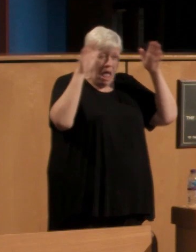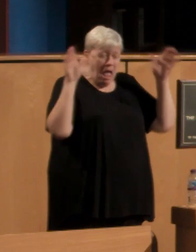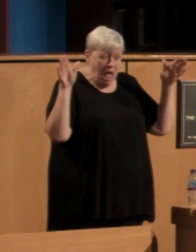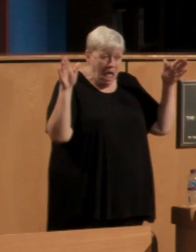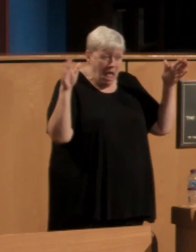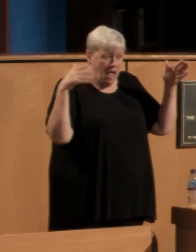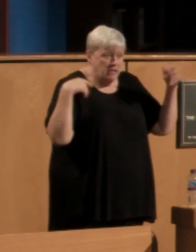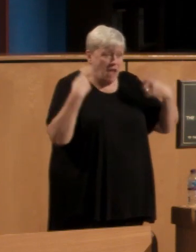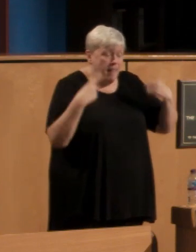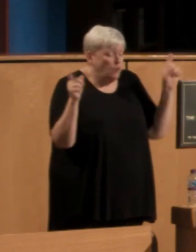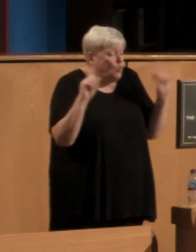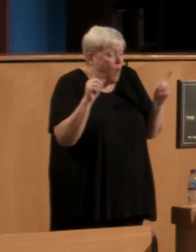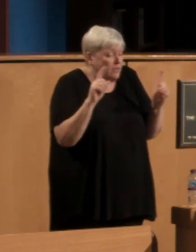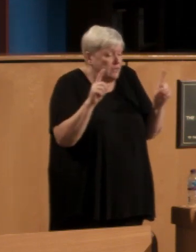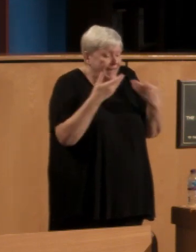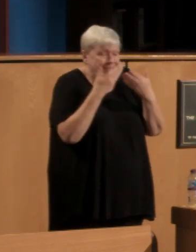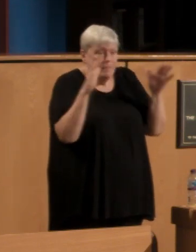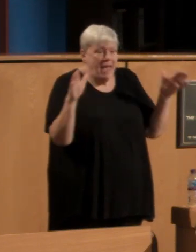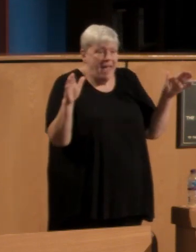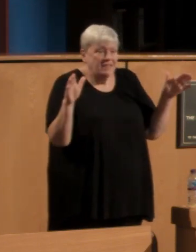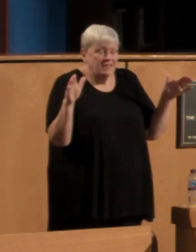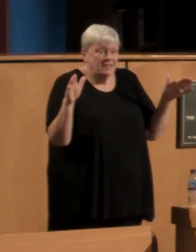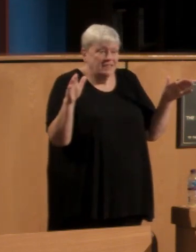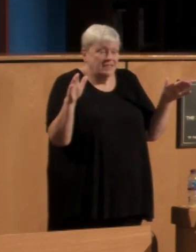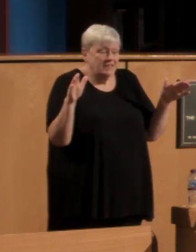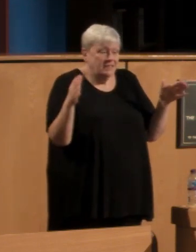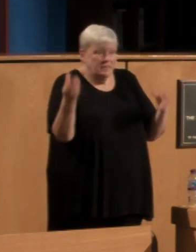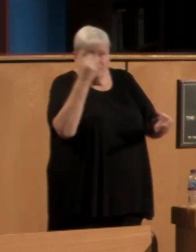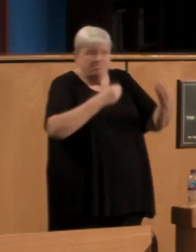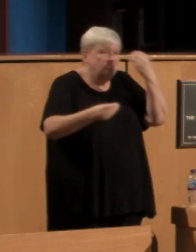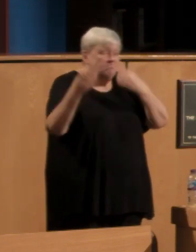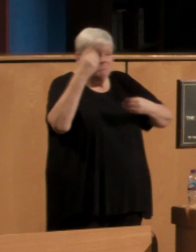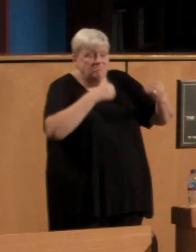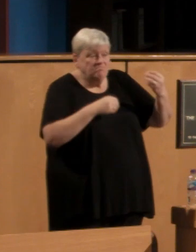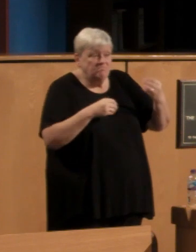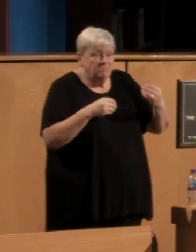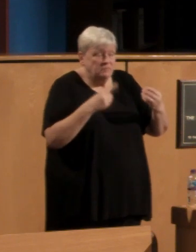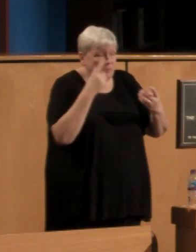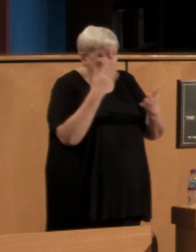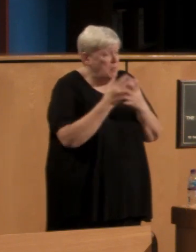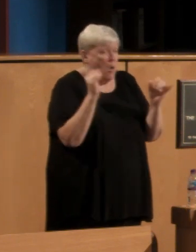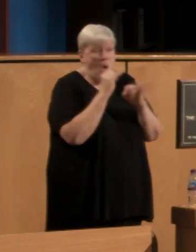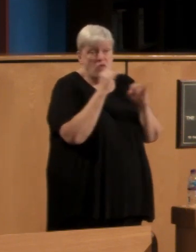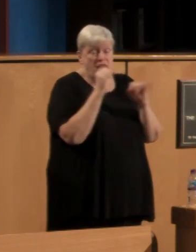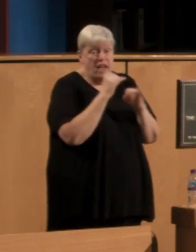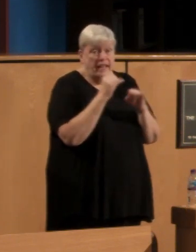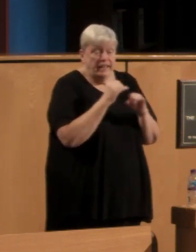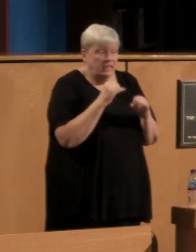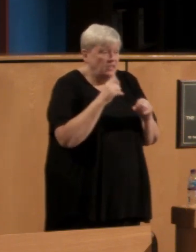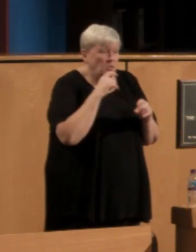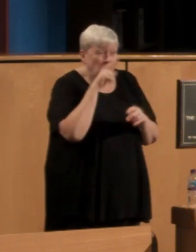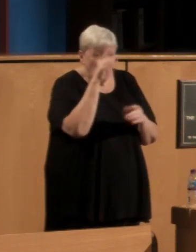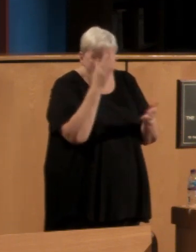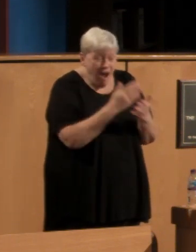expand the box, it's still a box, and maybe you can just be horrifying or whatever you want to be, and to who you are horrifying